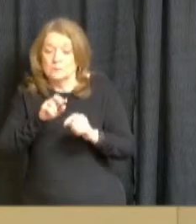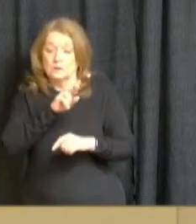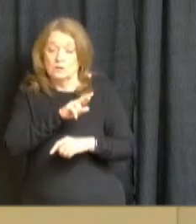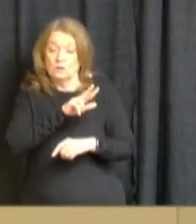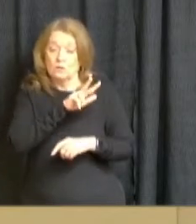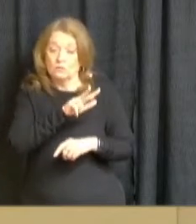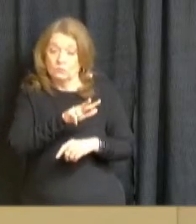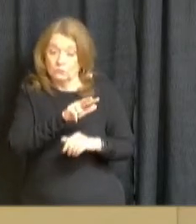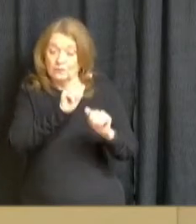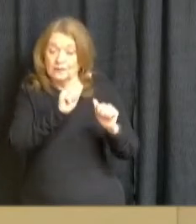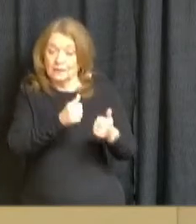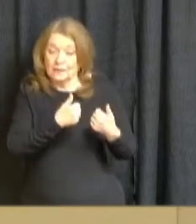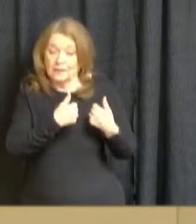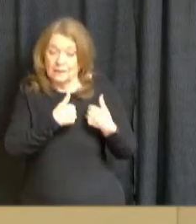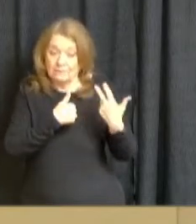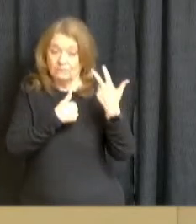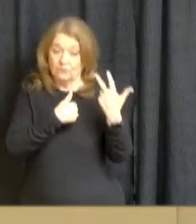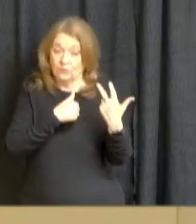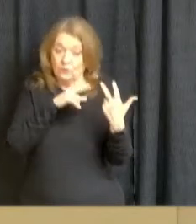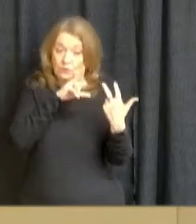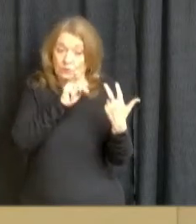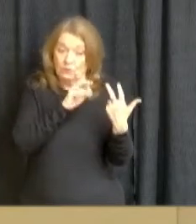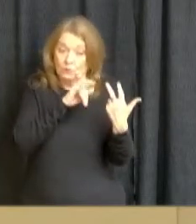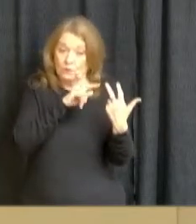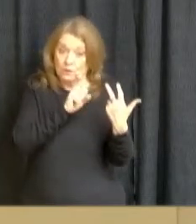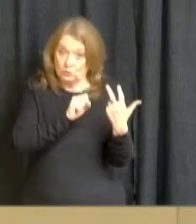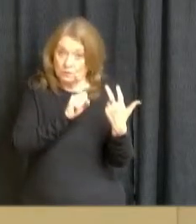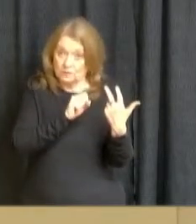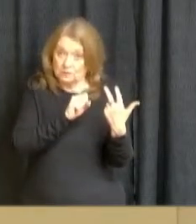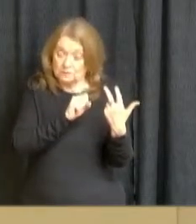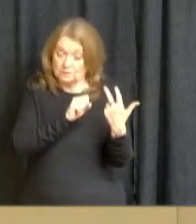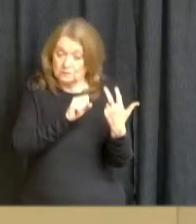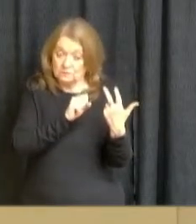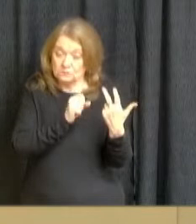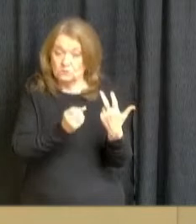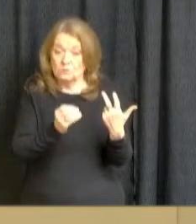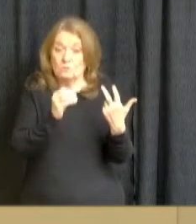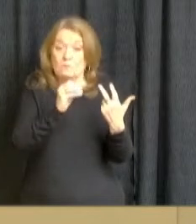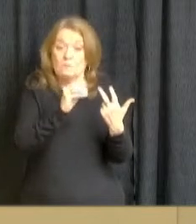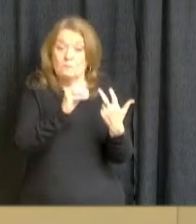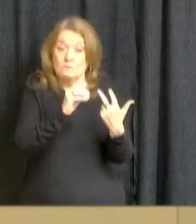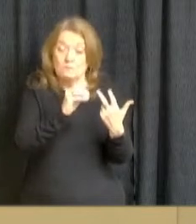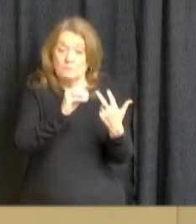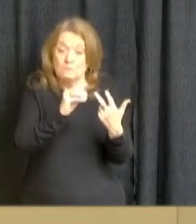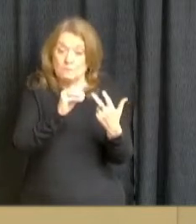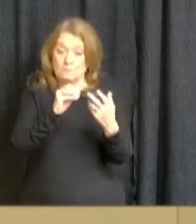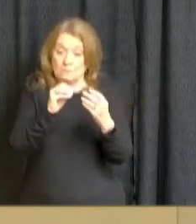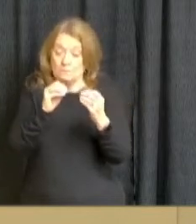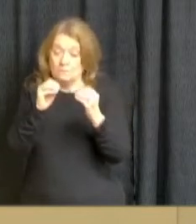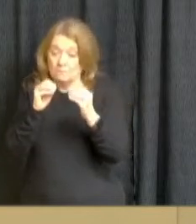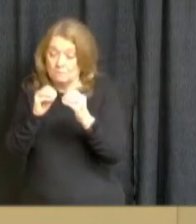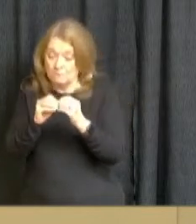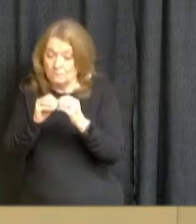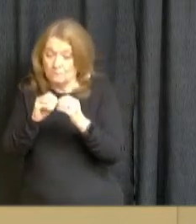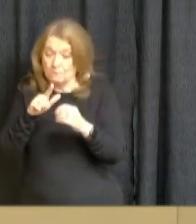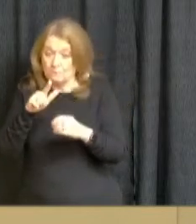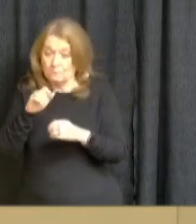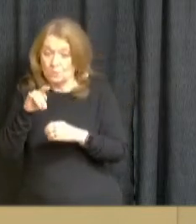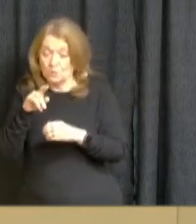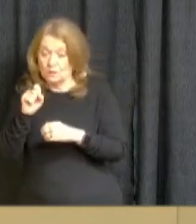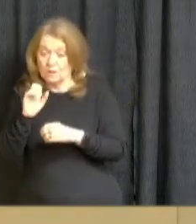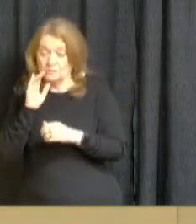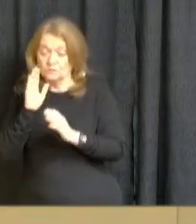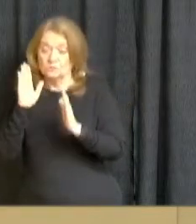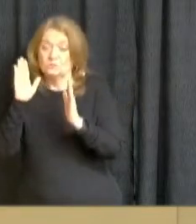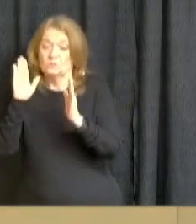has 3 units in it. So a greater density of lots will mean a smaller or a lower density of